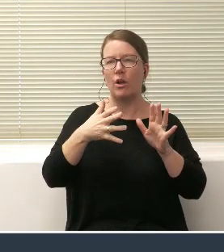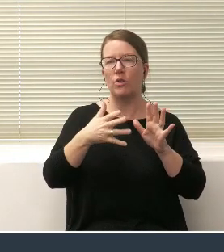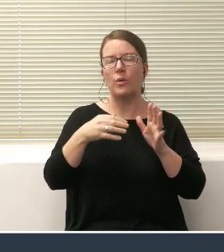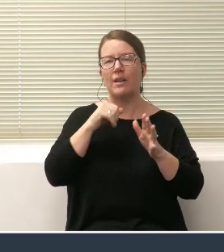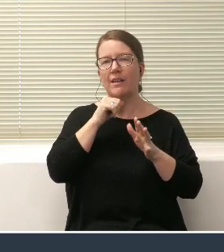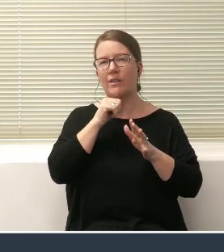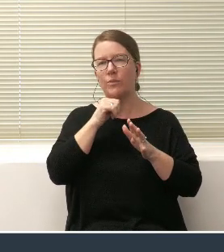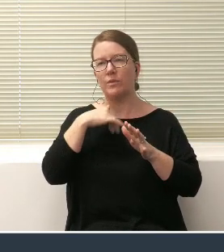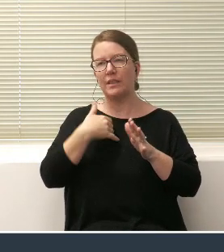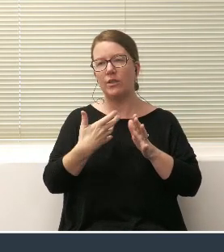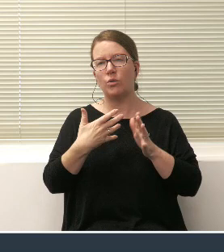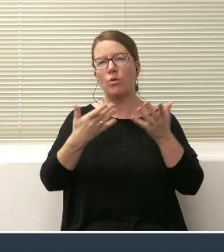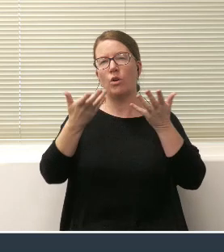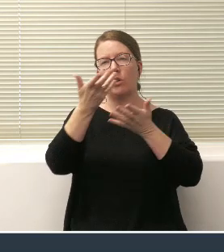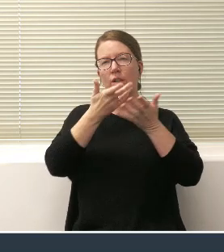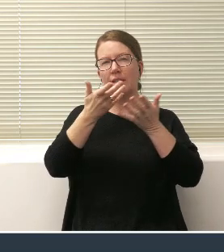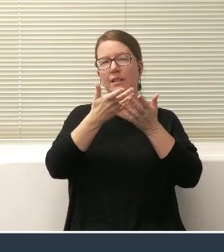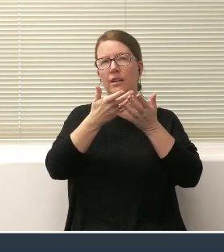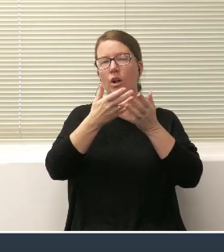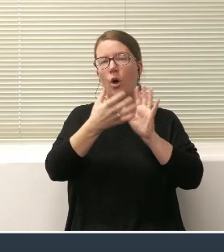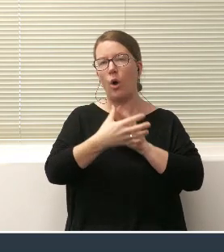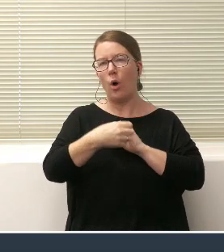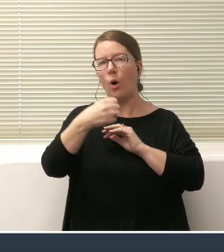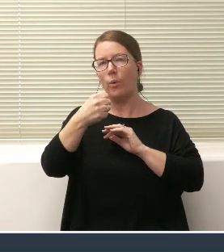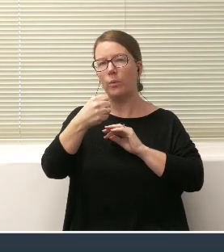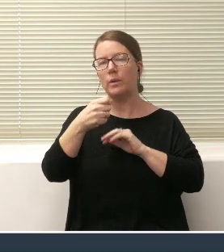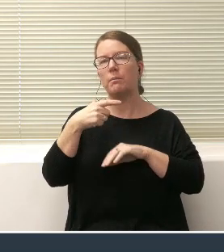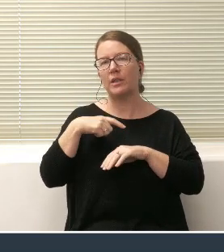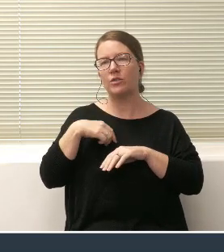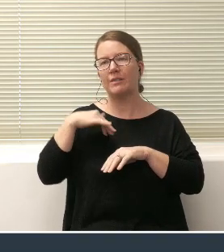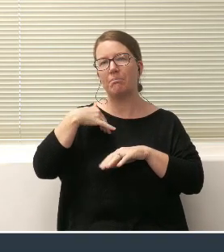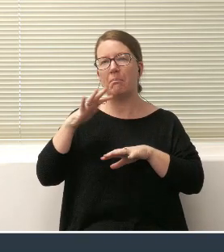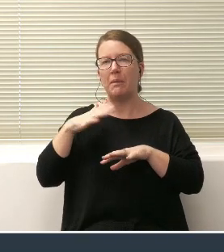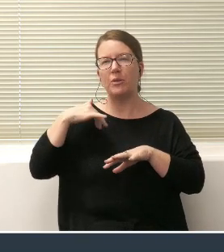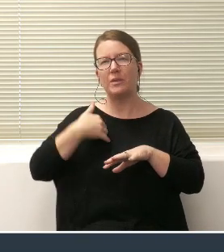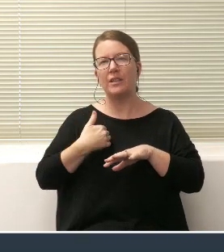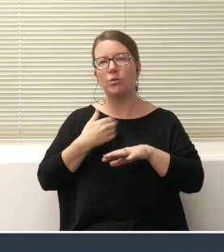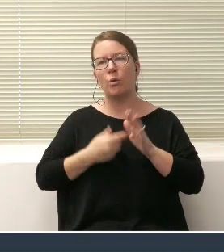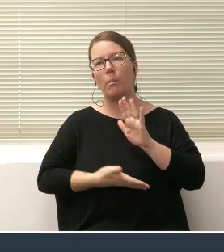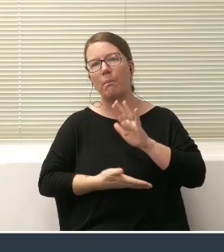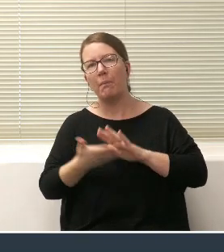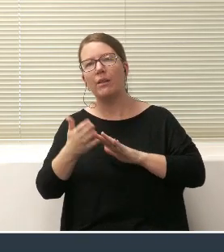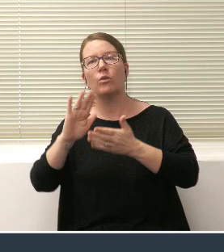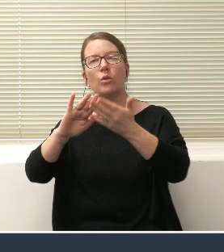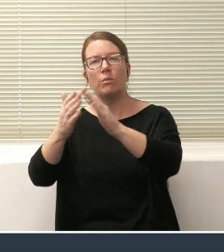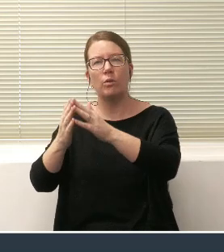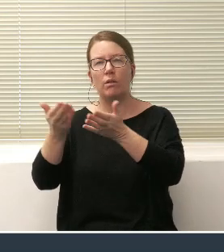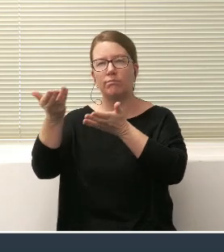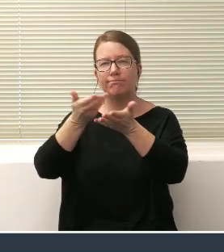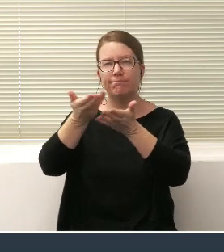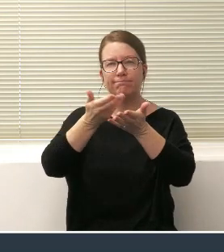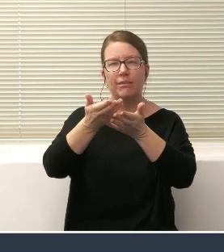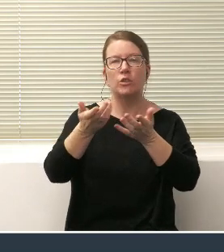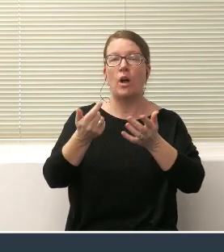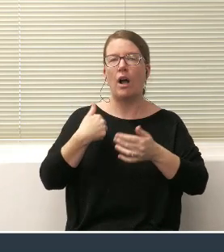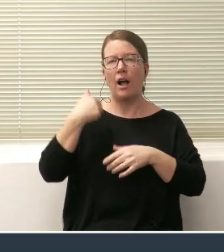consider that and consider whether that's something you'd like to go back to the community with. So I think it'd be appropriate for the moment just to say